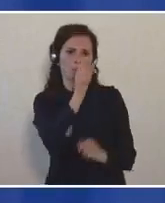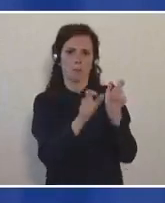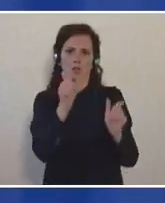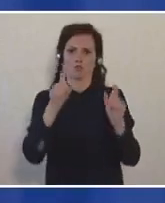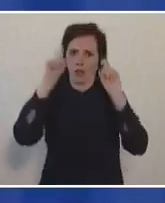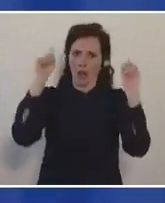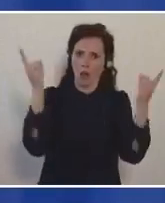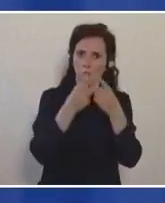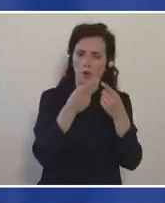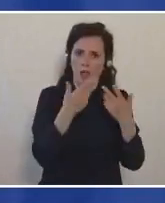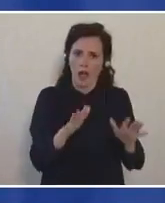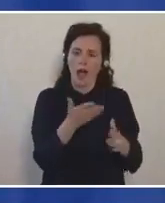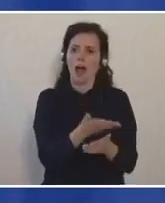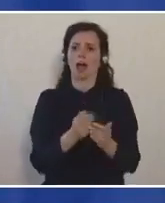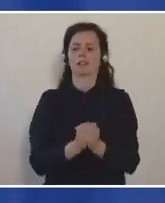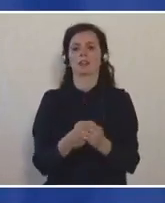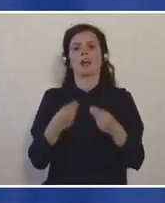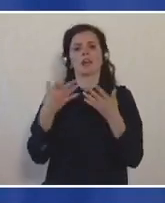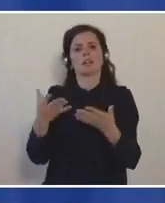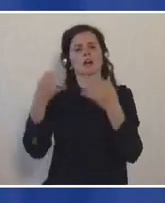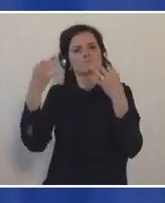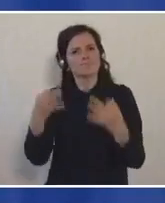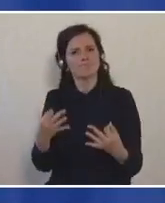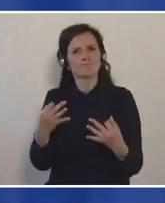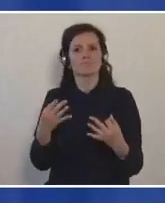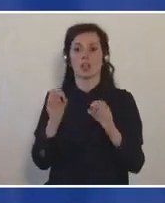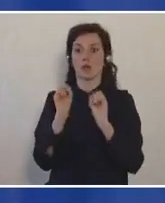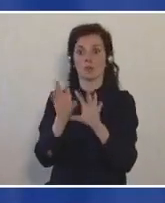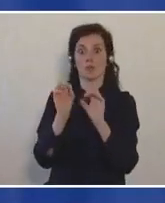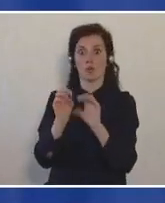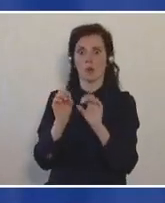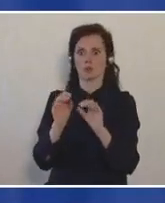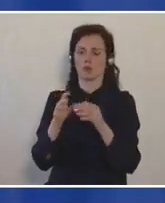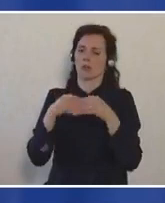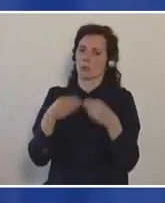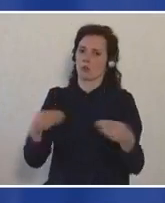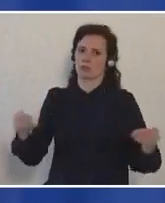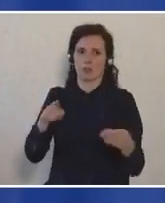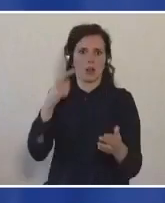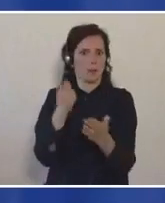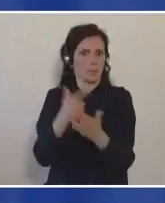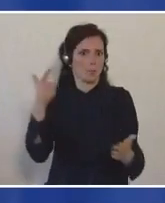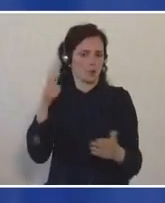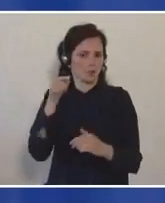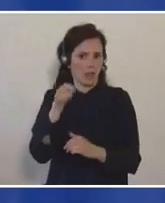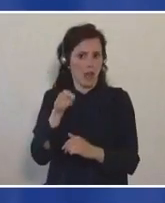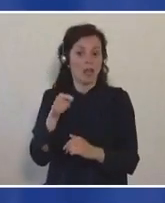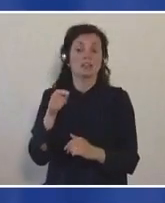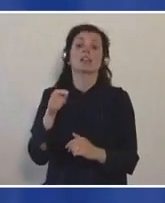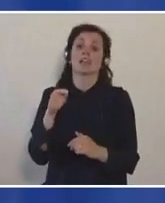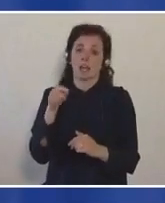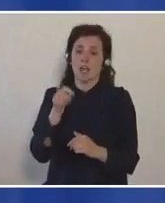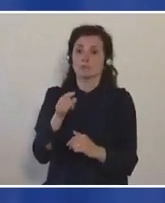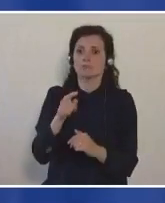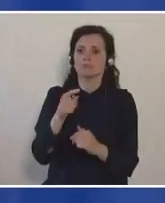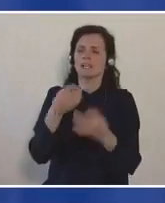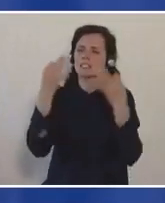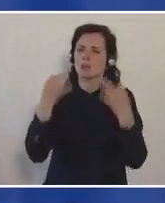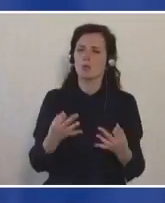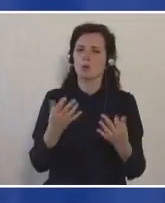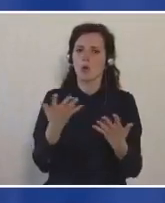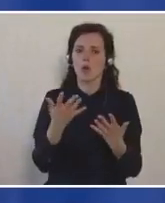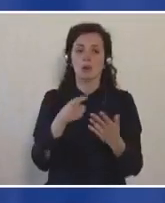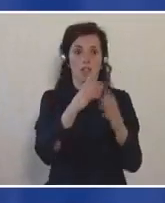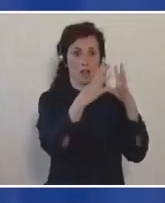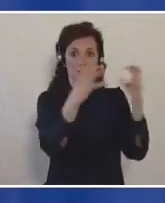that the supply chains are there. There are projects that have already started, like in South Africa